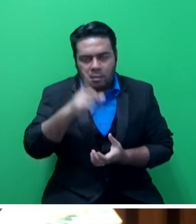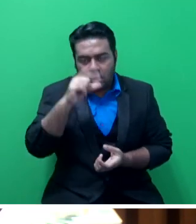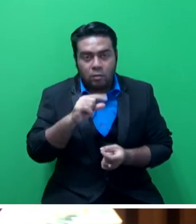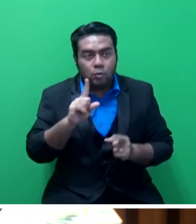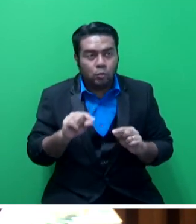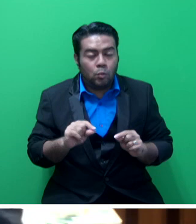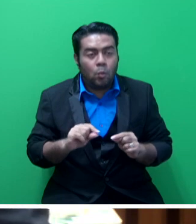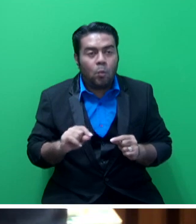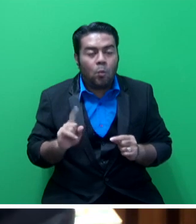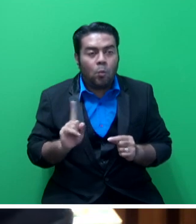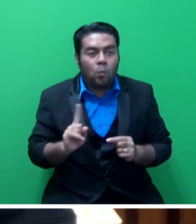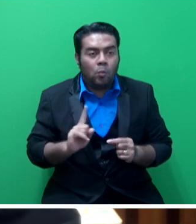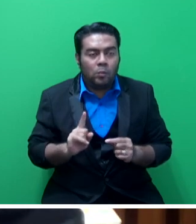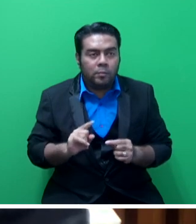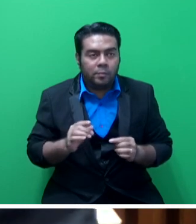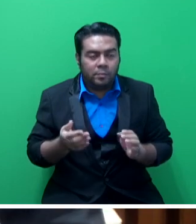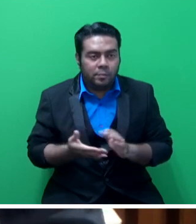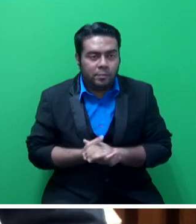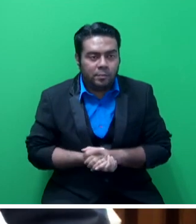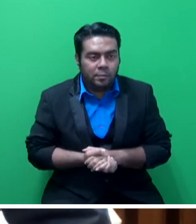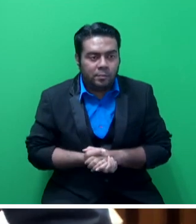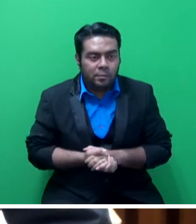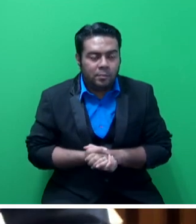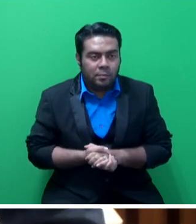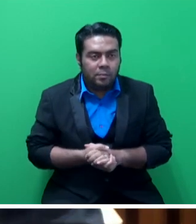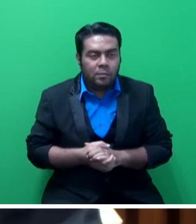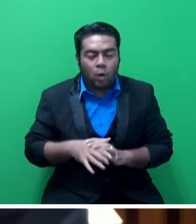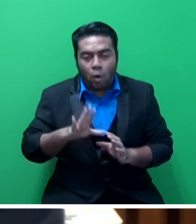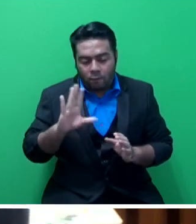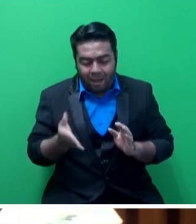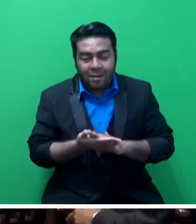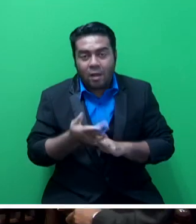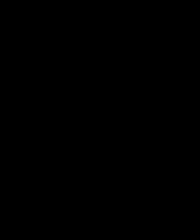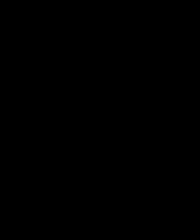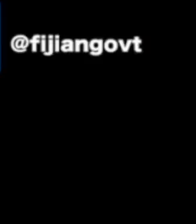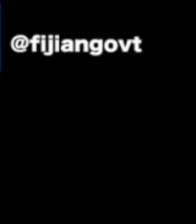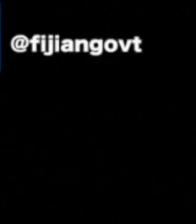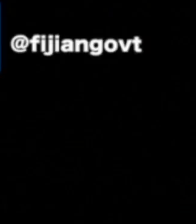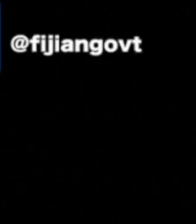necessary of it as stipulated under the Constitution of under 121. Thank you, Mr. Speaker, sir.